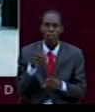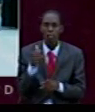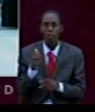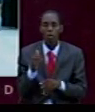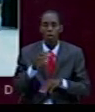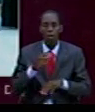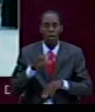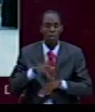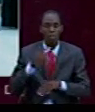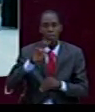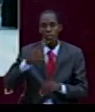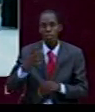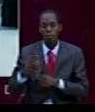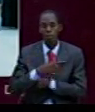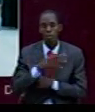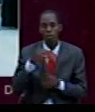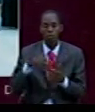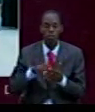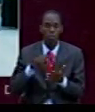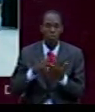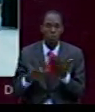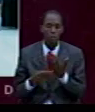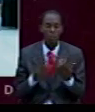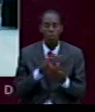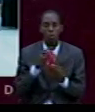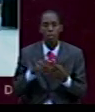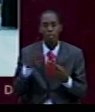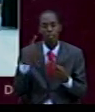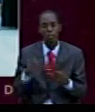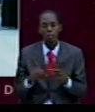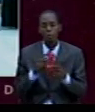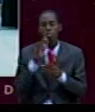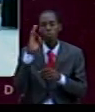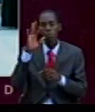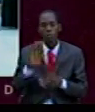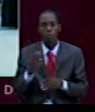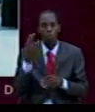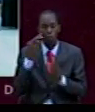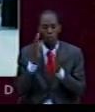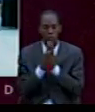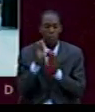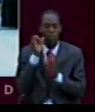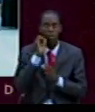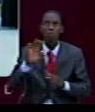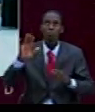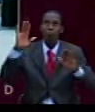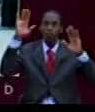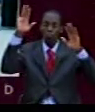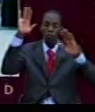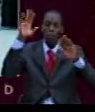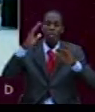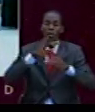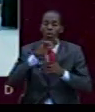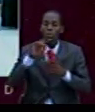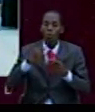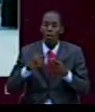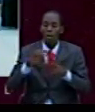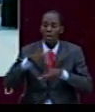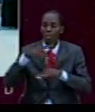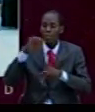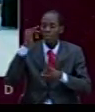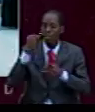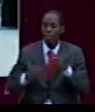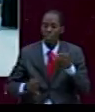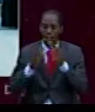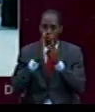crusade, I raised up, when the GS was praying, I raised up my hand. My brother, I want to tell you that at the last amen, God,